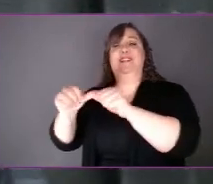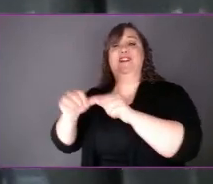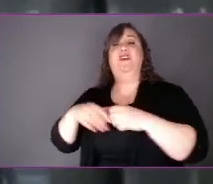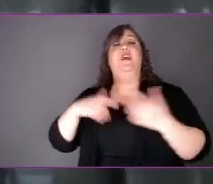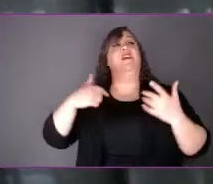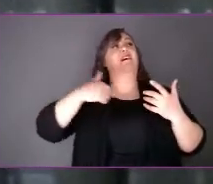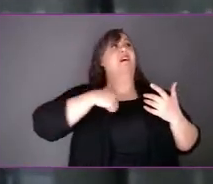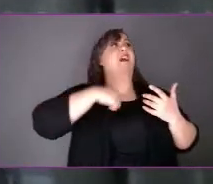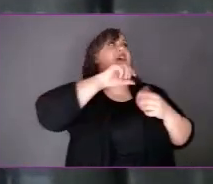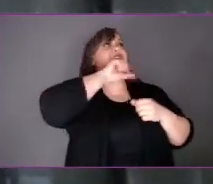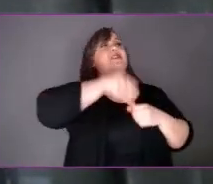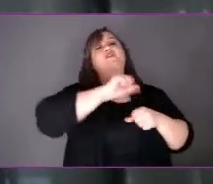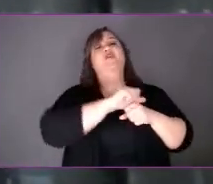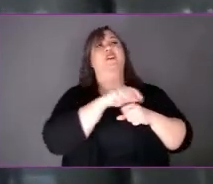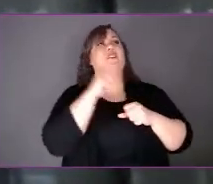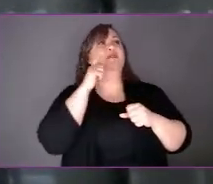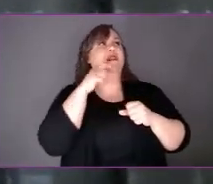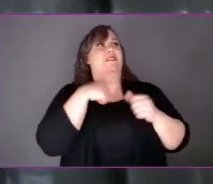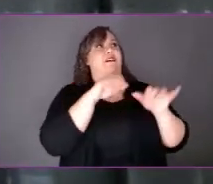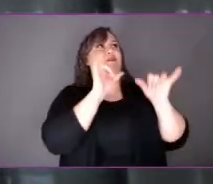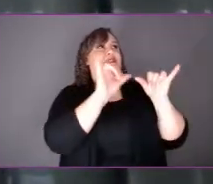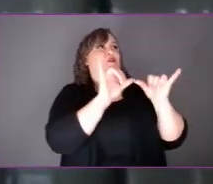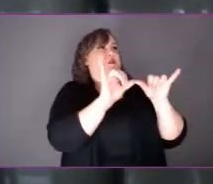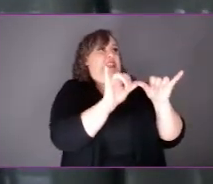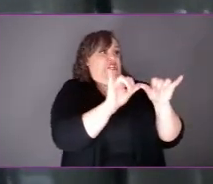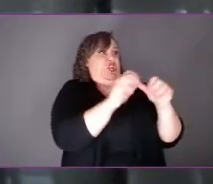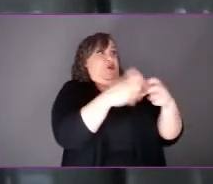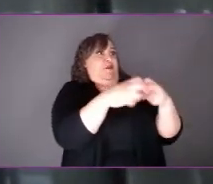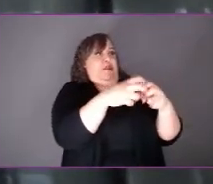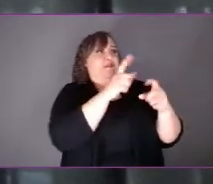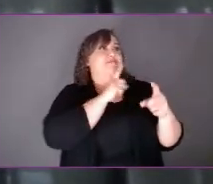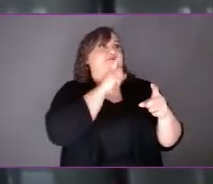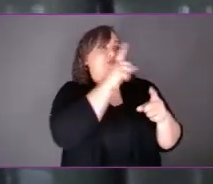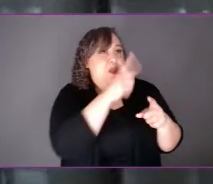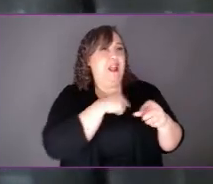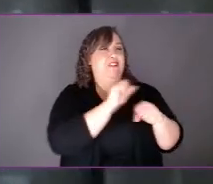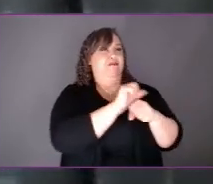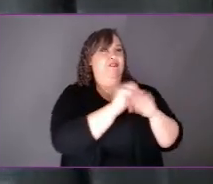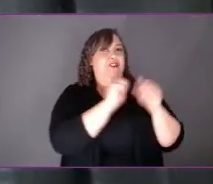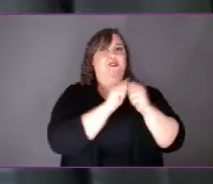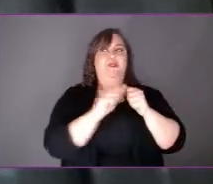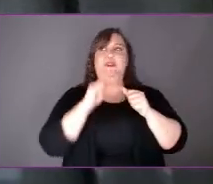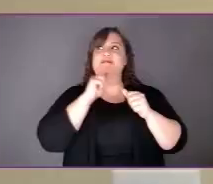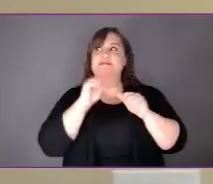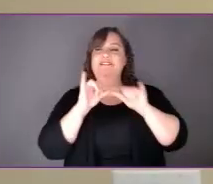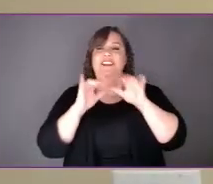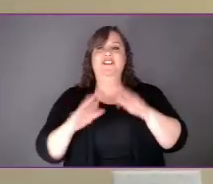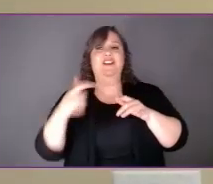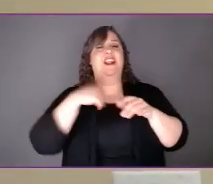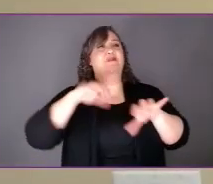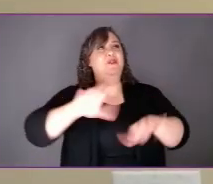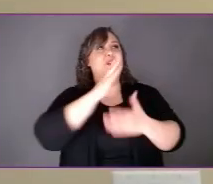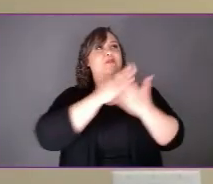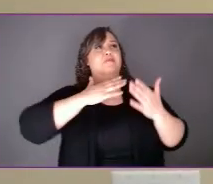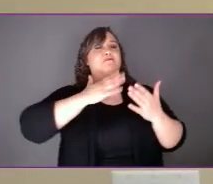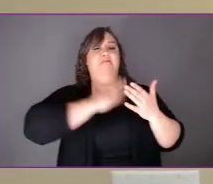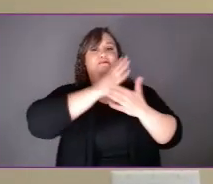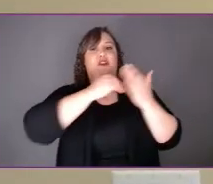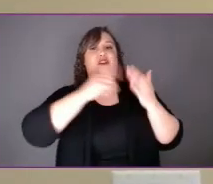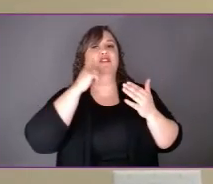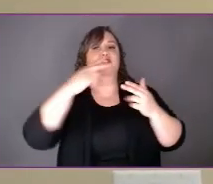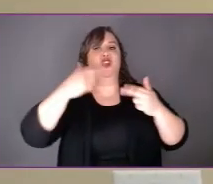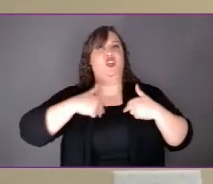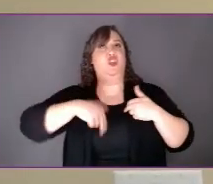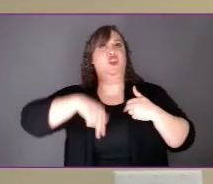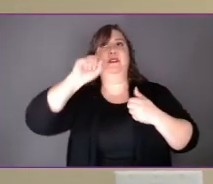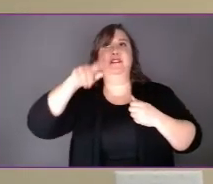problems alongside senior engineers, and I was also doing my part to help advance human space exploration. My favorite thing about interning